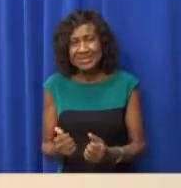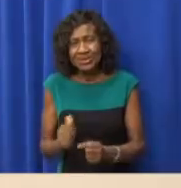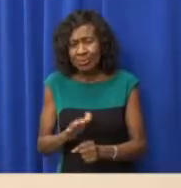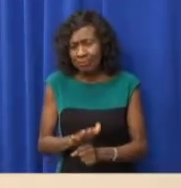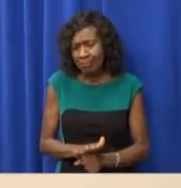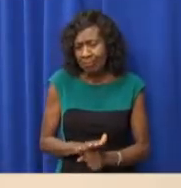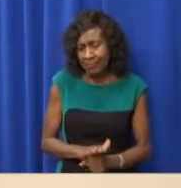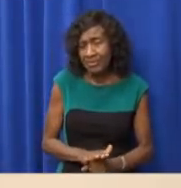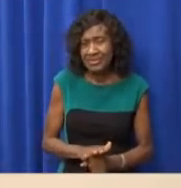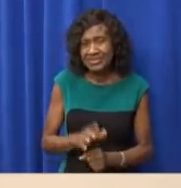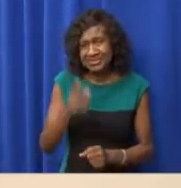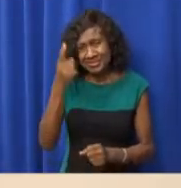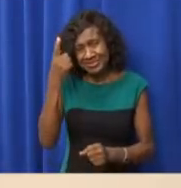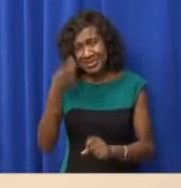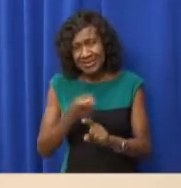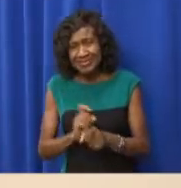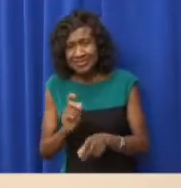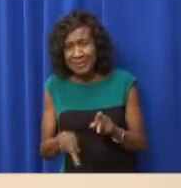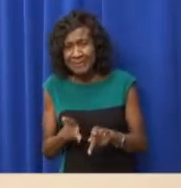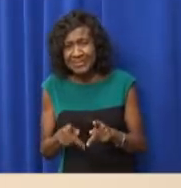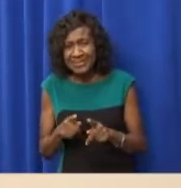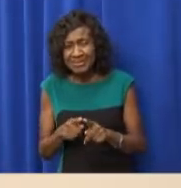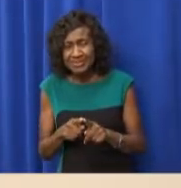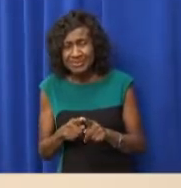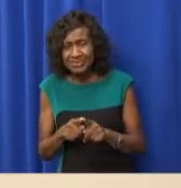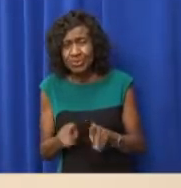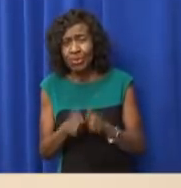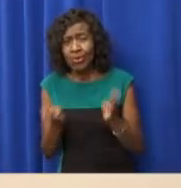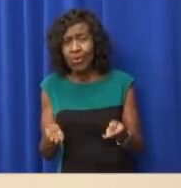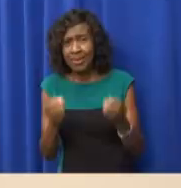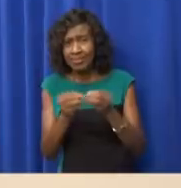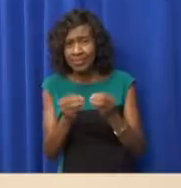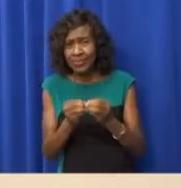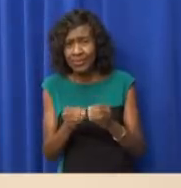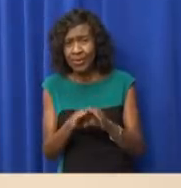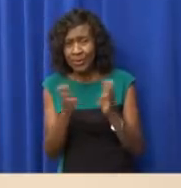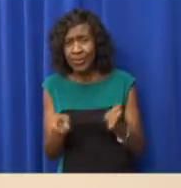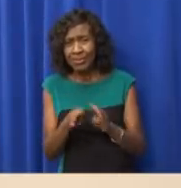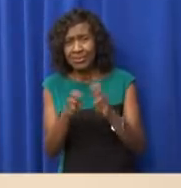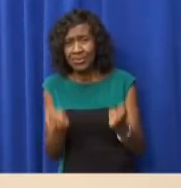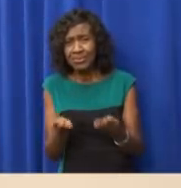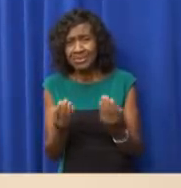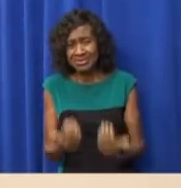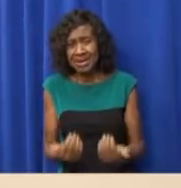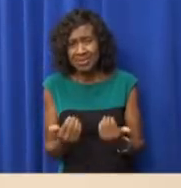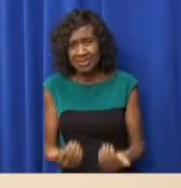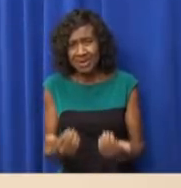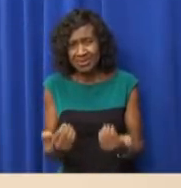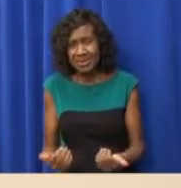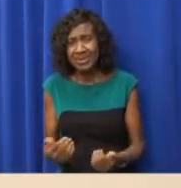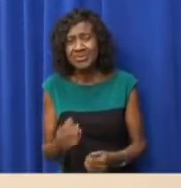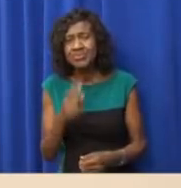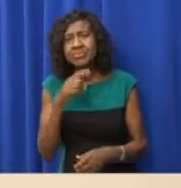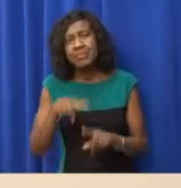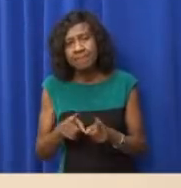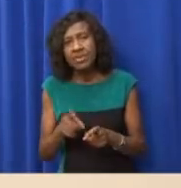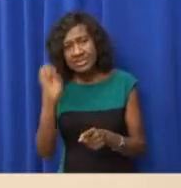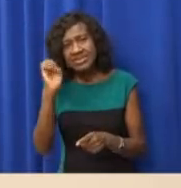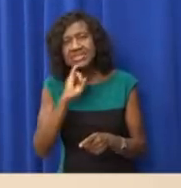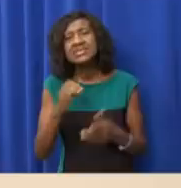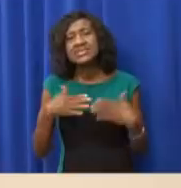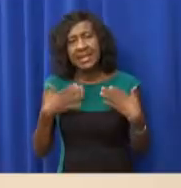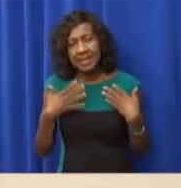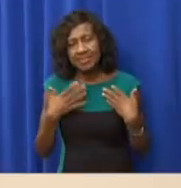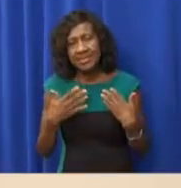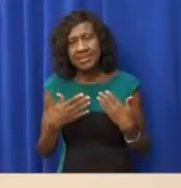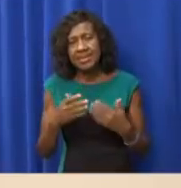faster continues to build. And we're all obviously very, very happy about the way things are going.